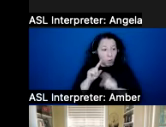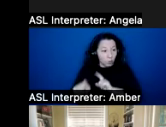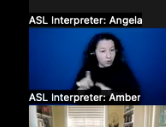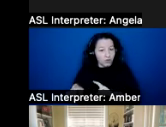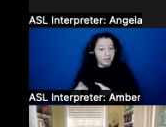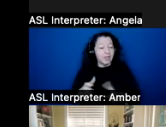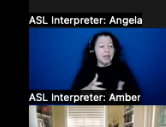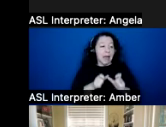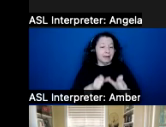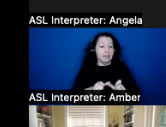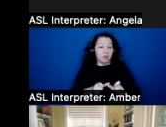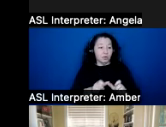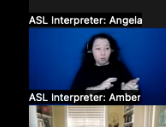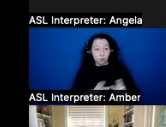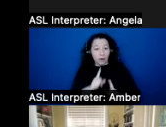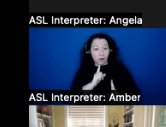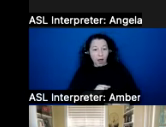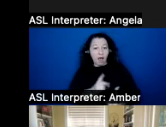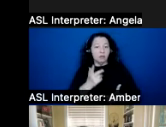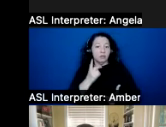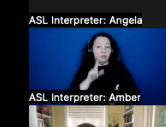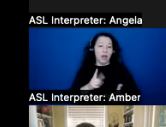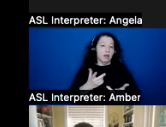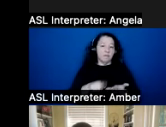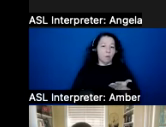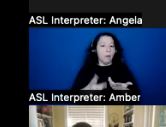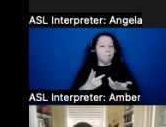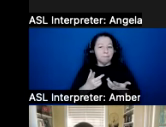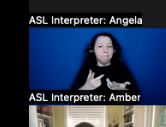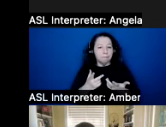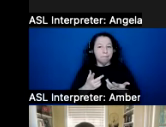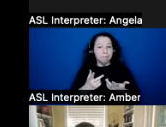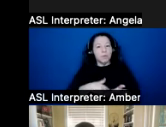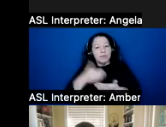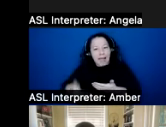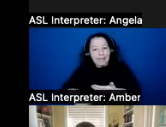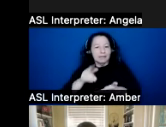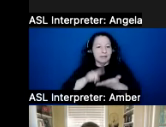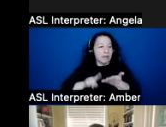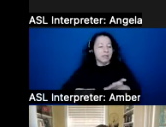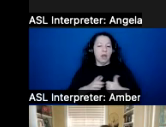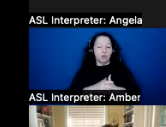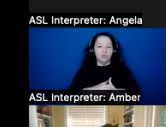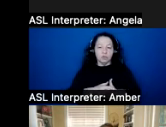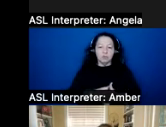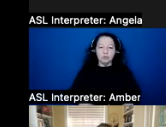to charging attorney and trial attorney for any follow-up investigations. Next slide.